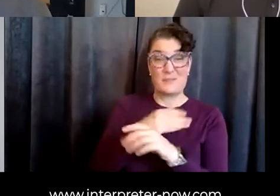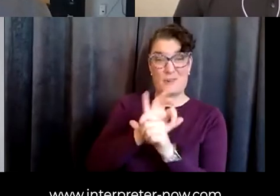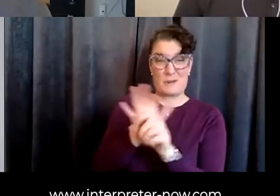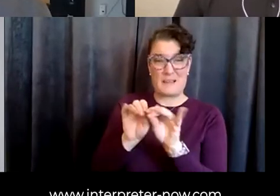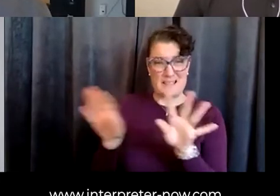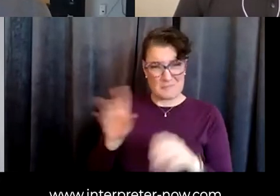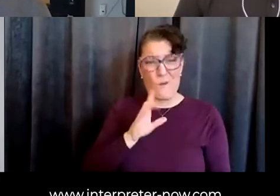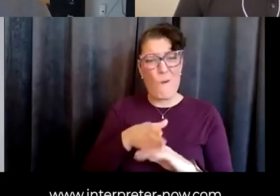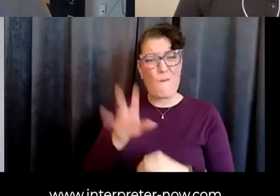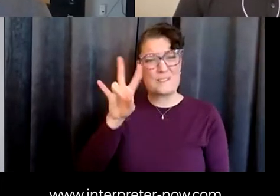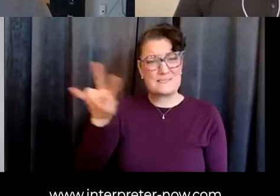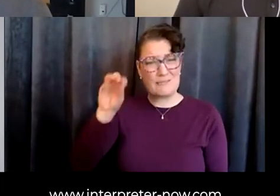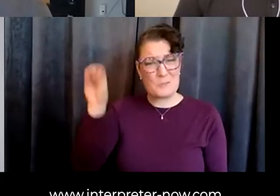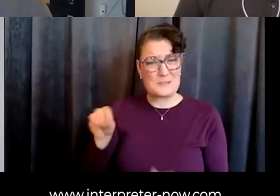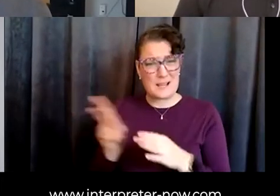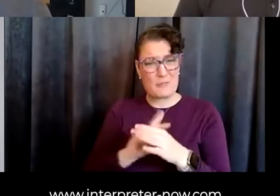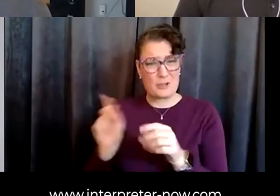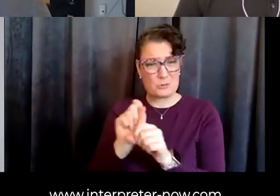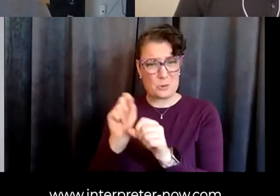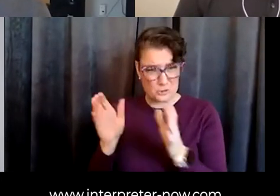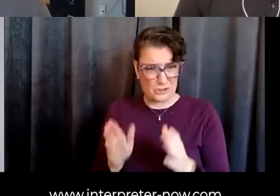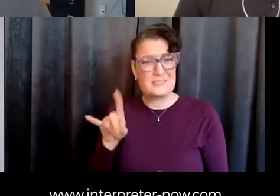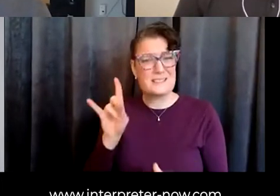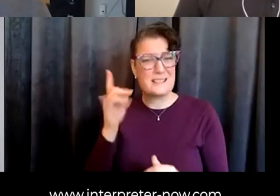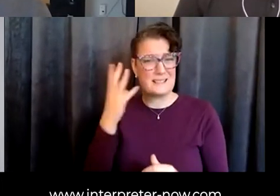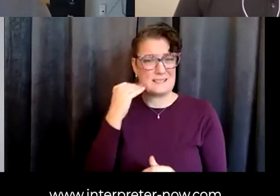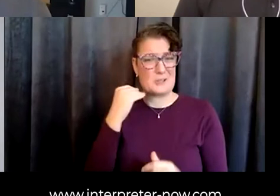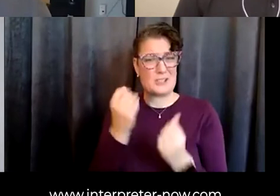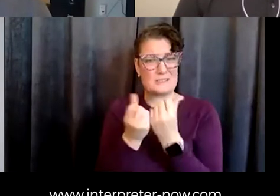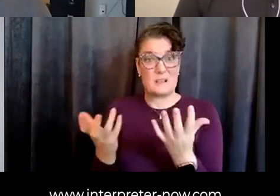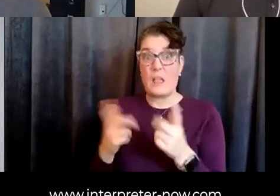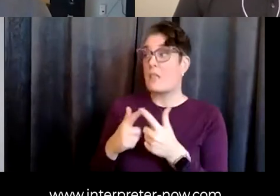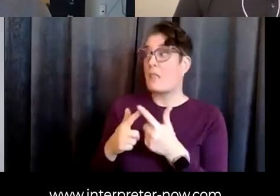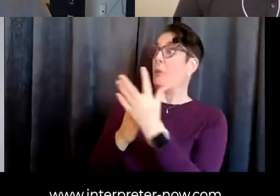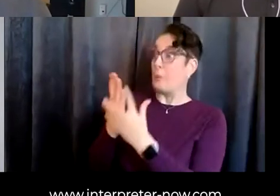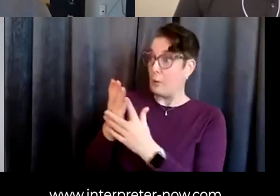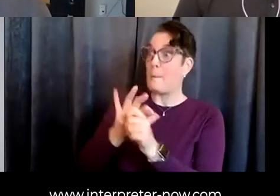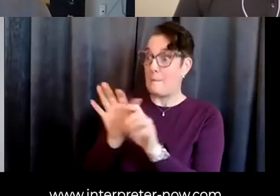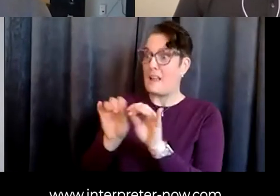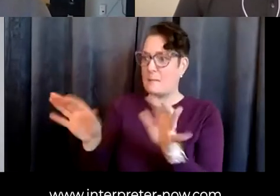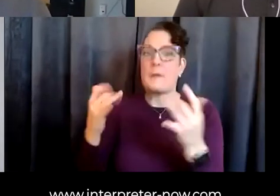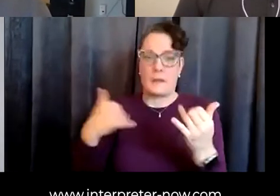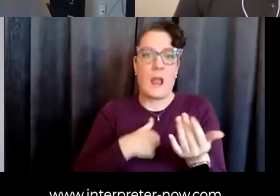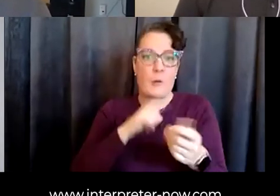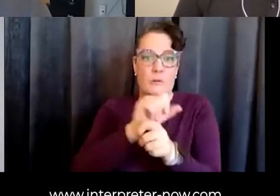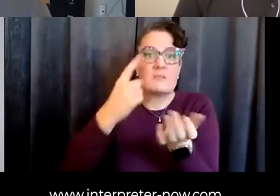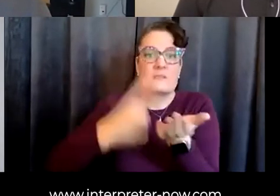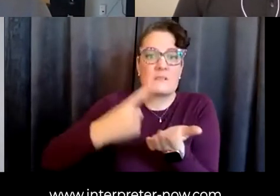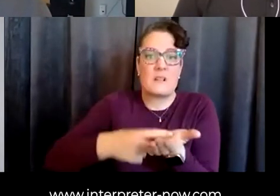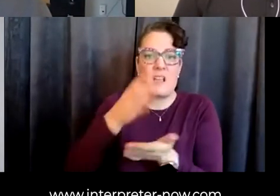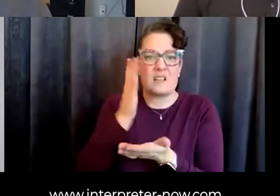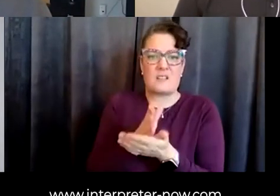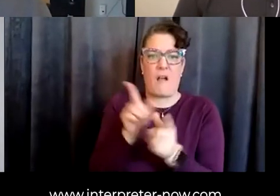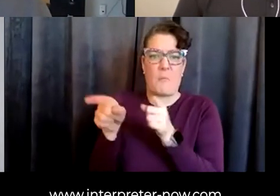over 77% of the professional workforce. It just took for us to go through a pandemic to start talking about it, to stop pointing fingers